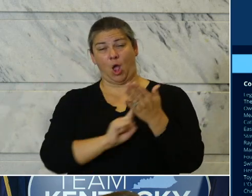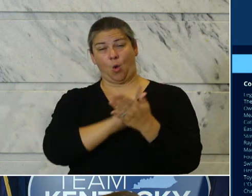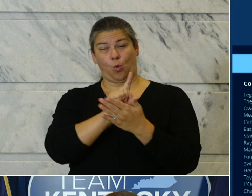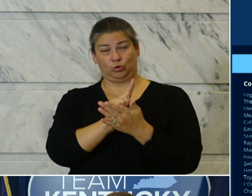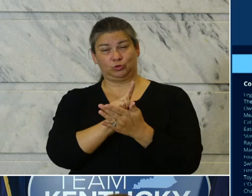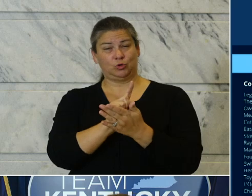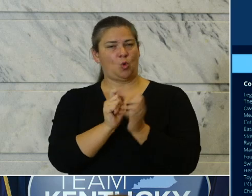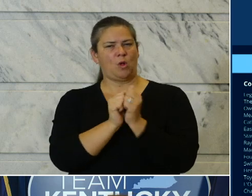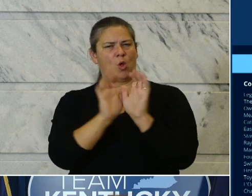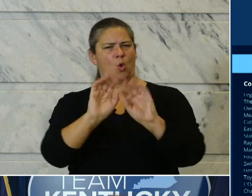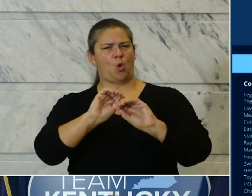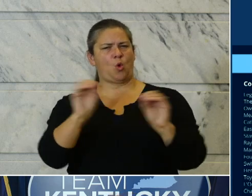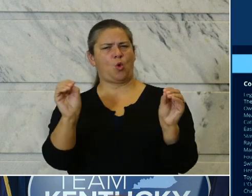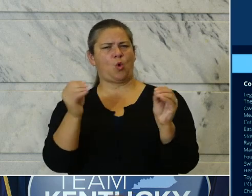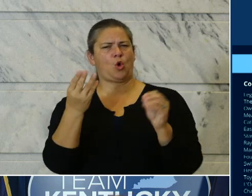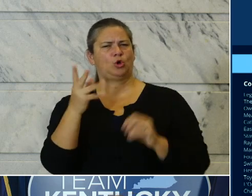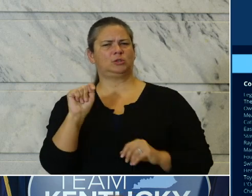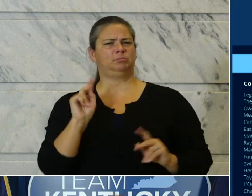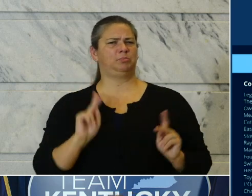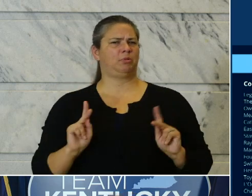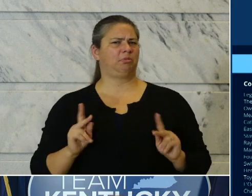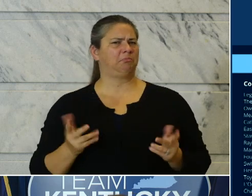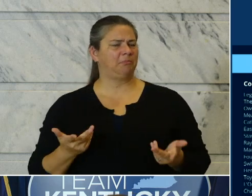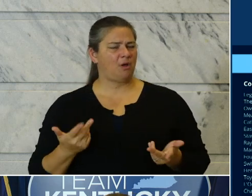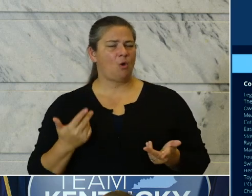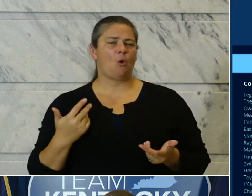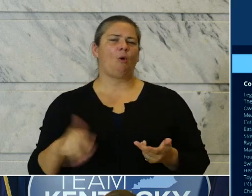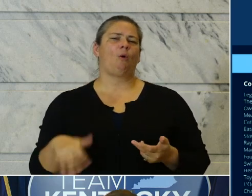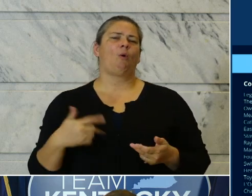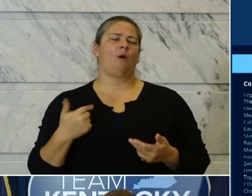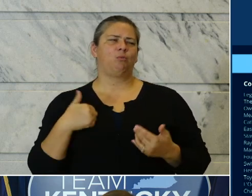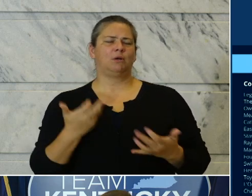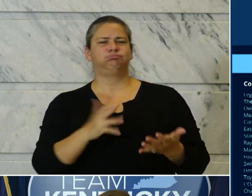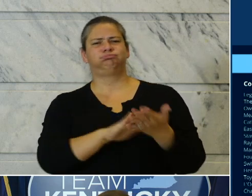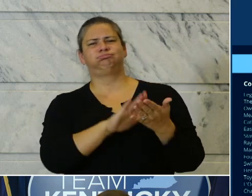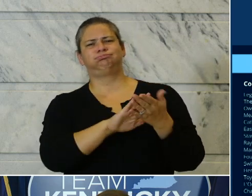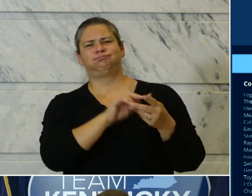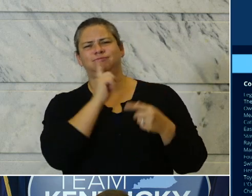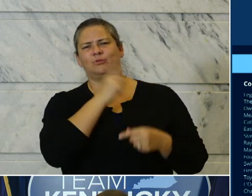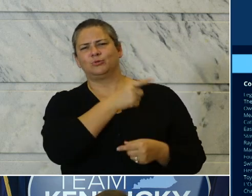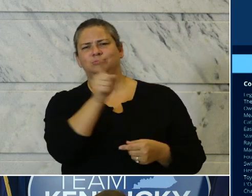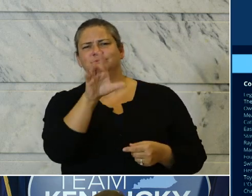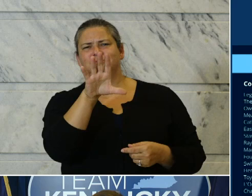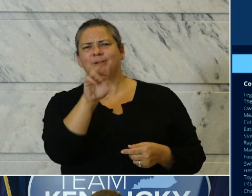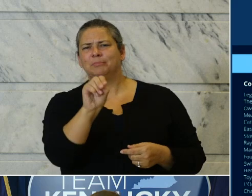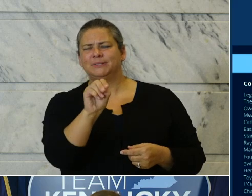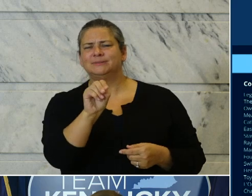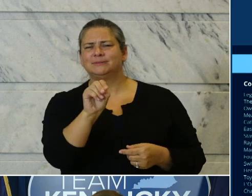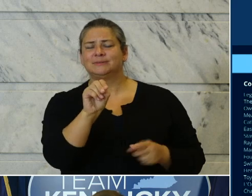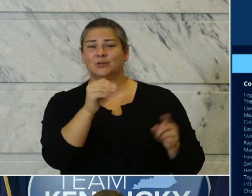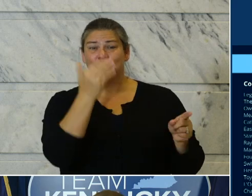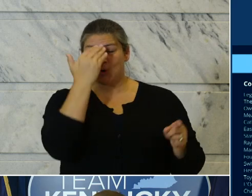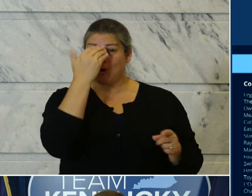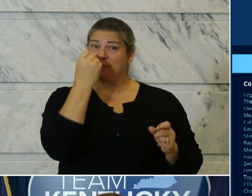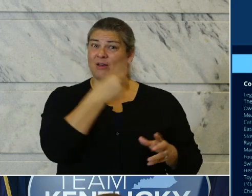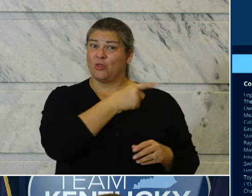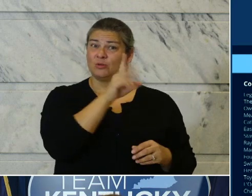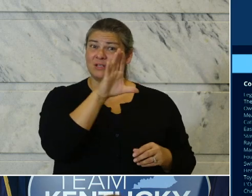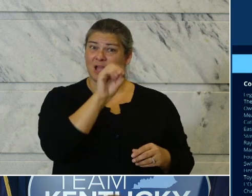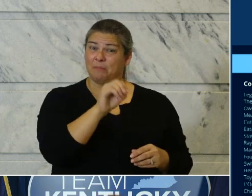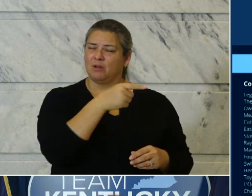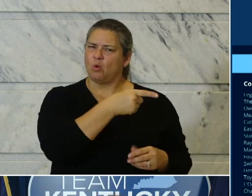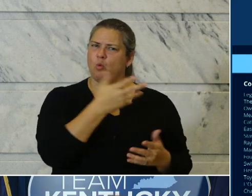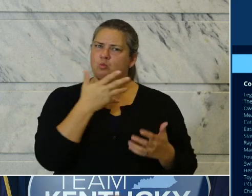you to these companies. I believe that the best of the best companies out there want to do the best that they can for their